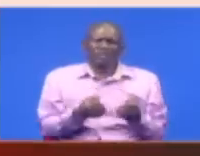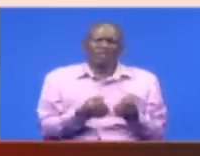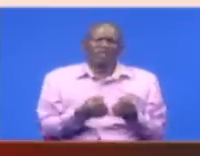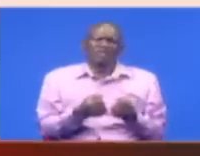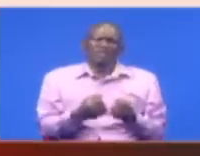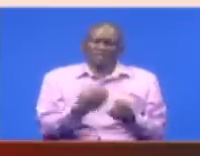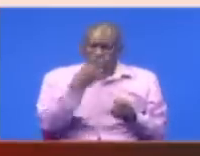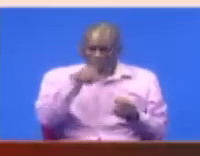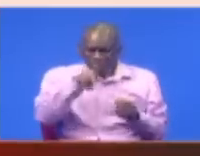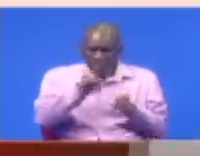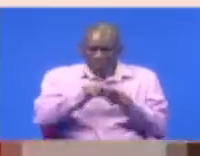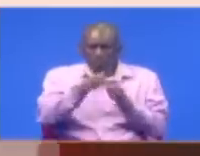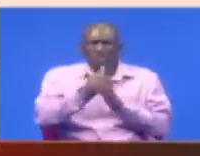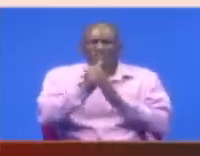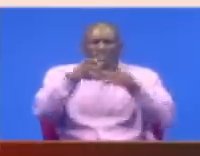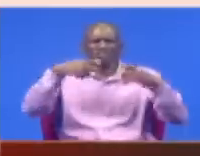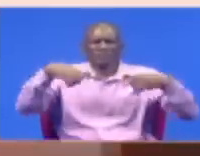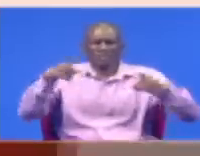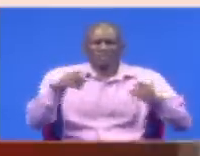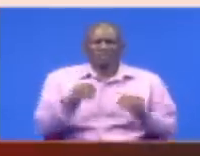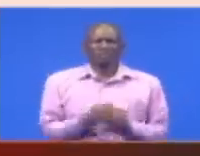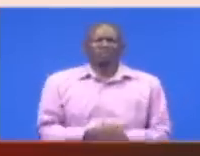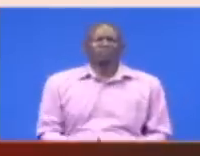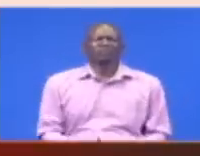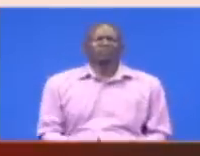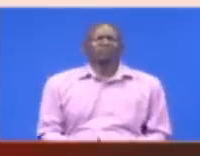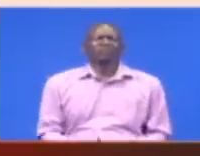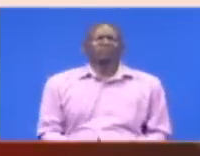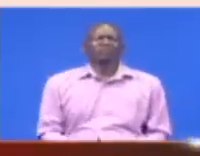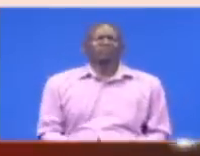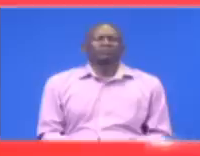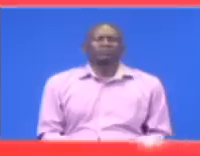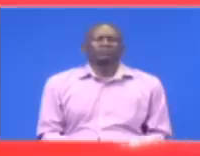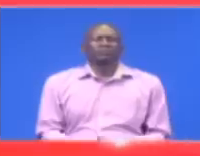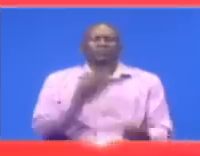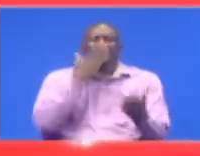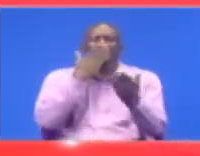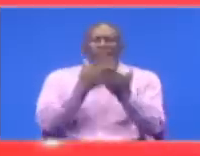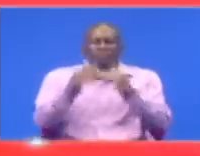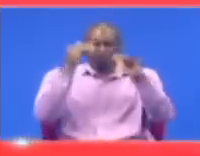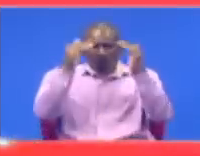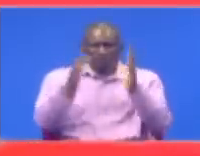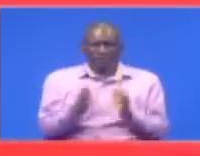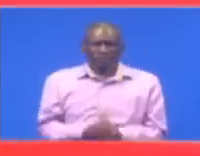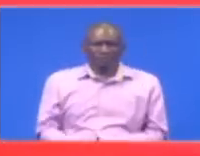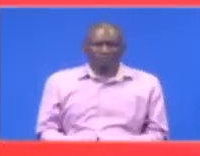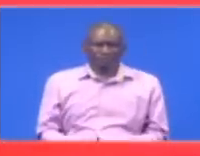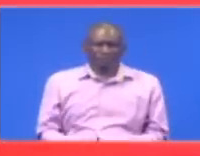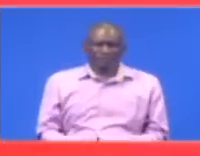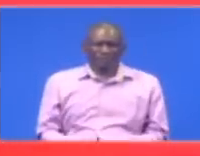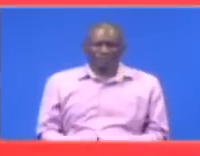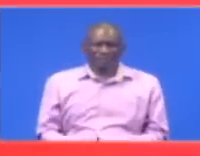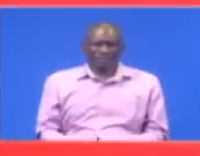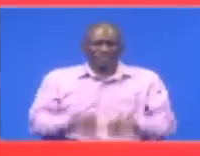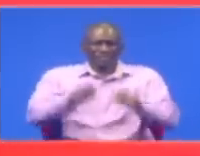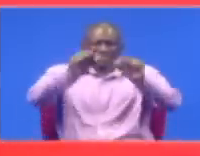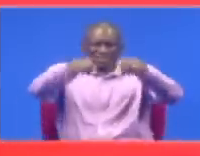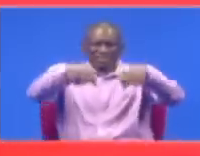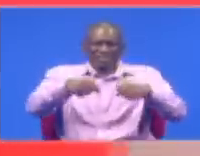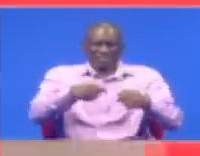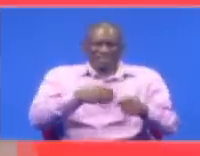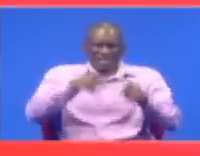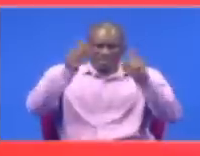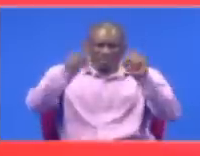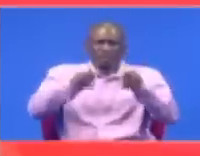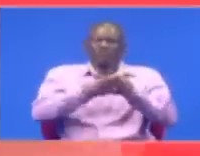your leadership excellence, senior counsel. Thank you, Prof. Prof, of course, I must